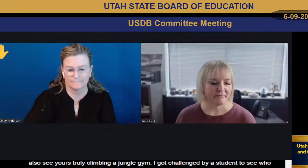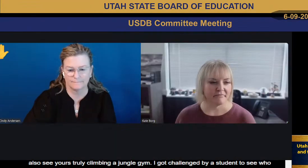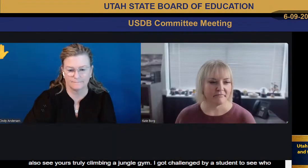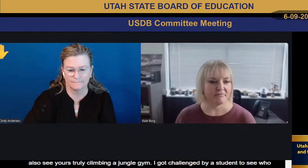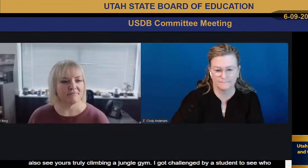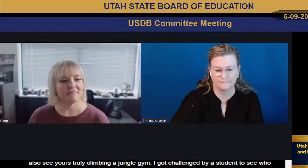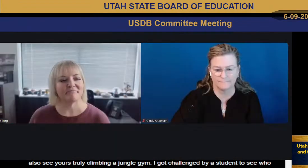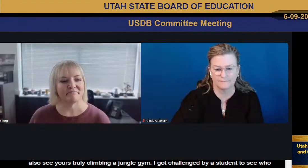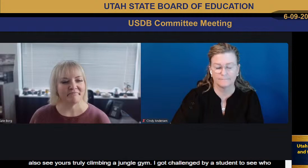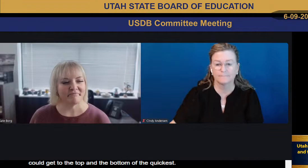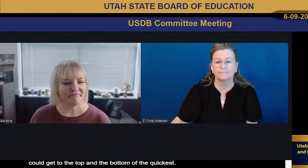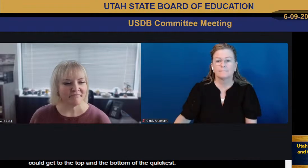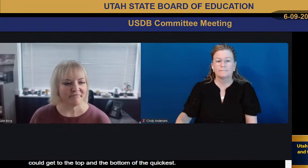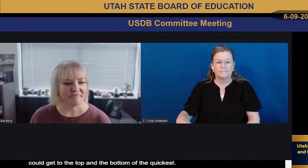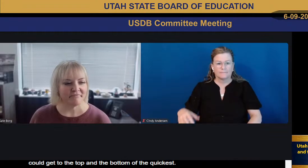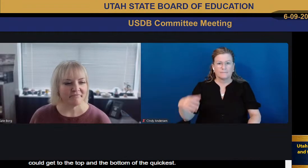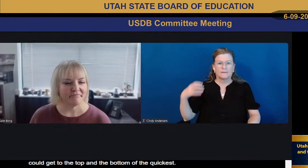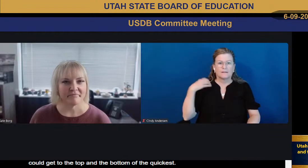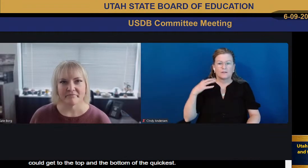Thank you.